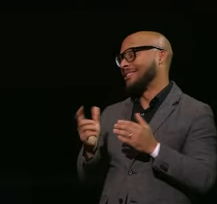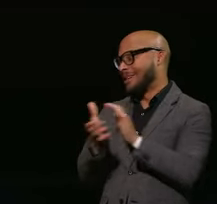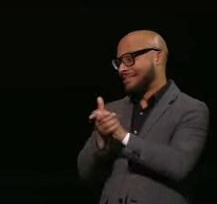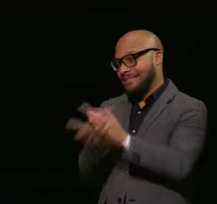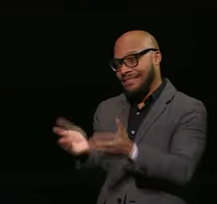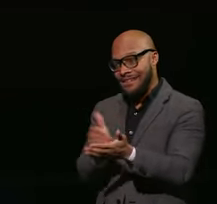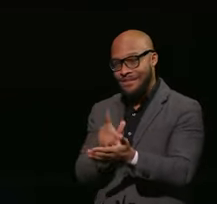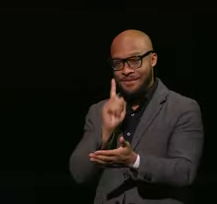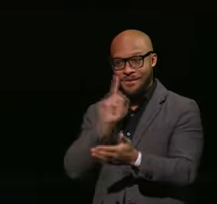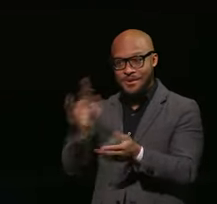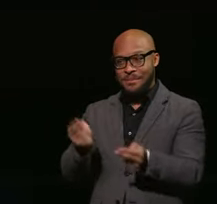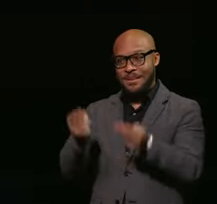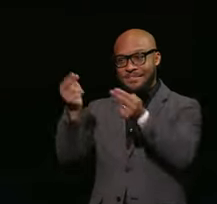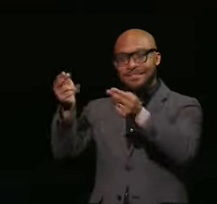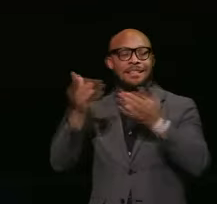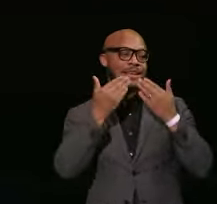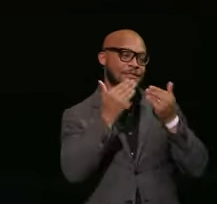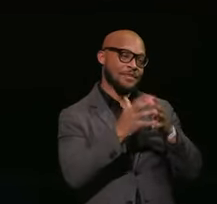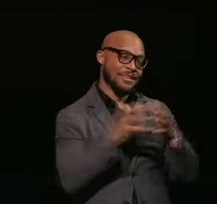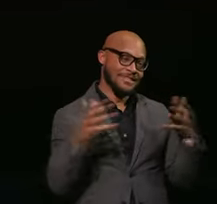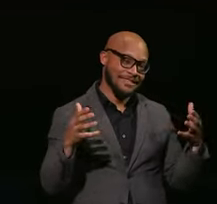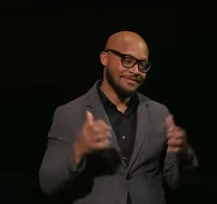you so much. Thanks, everyone.